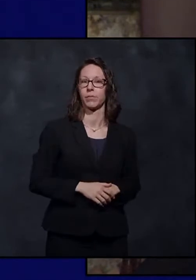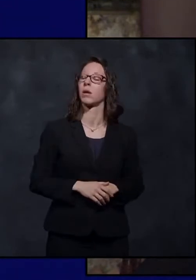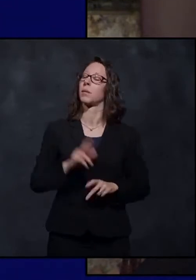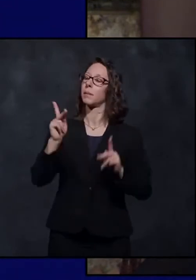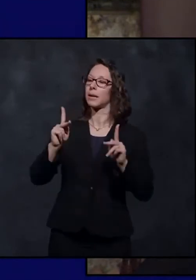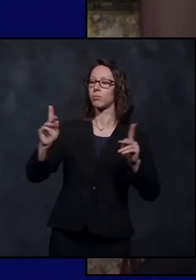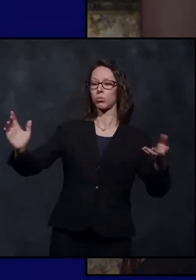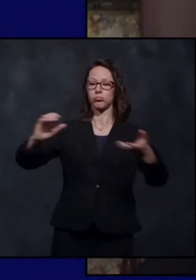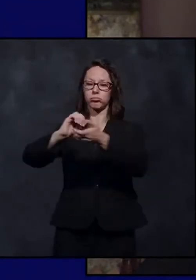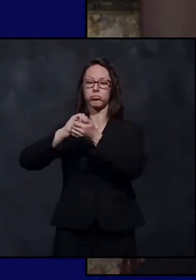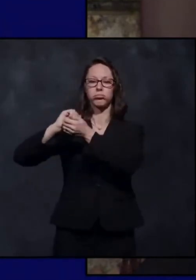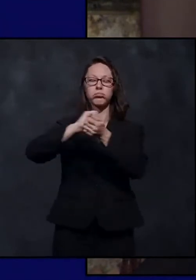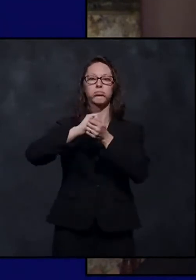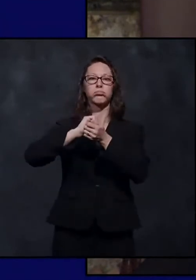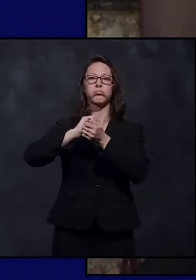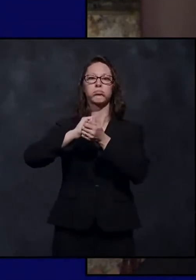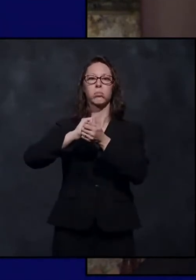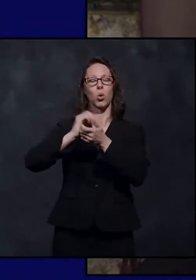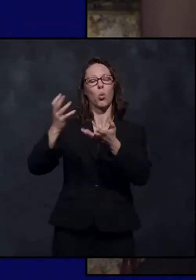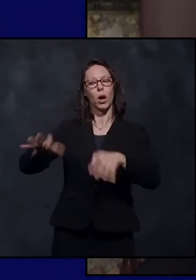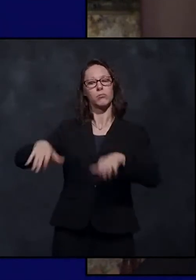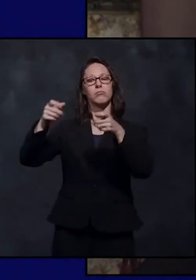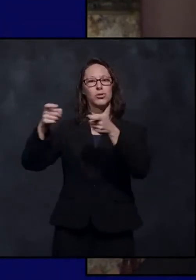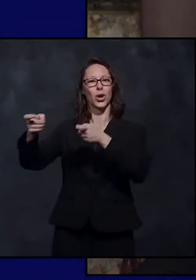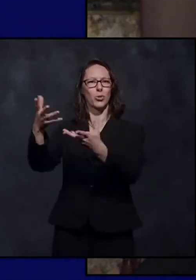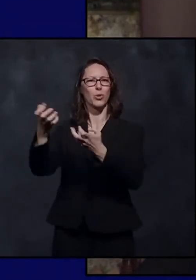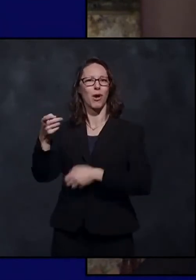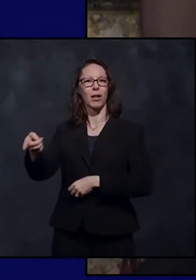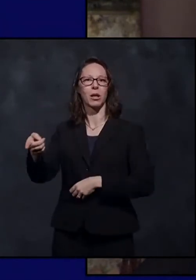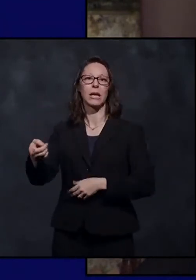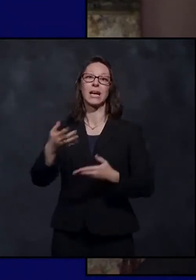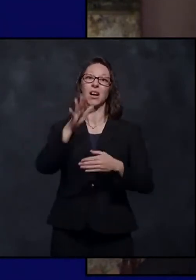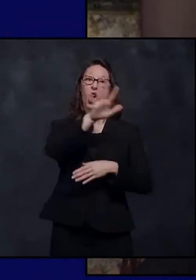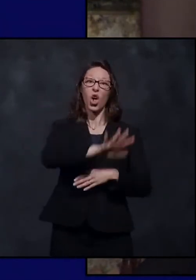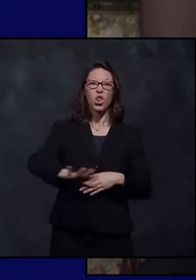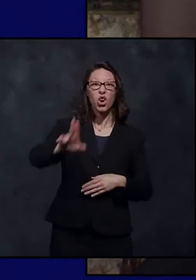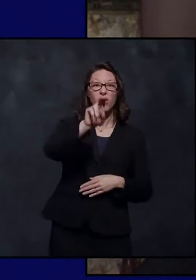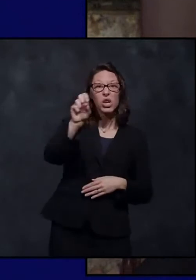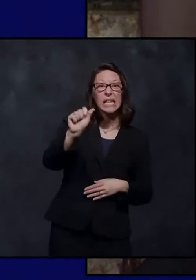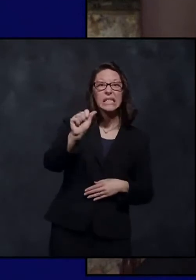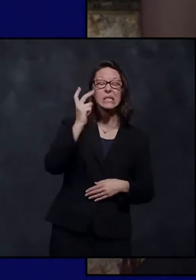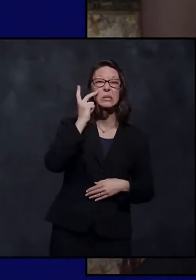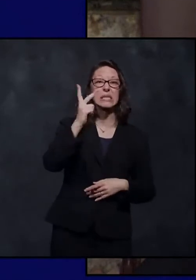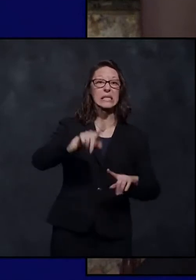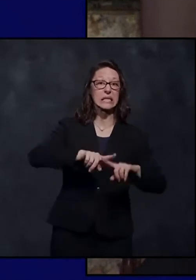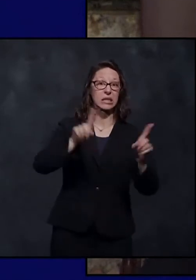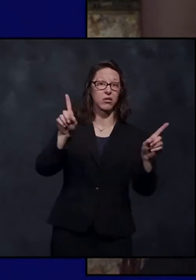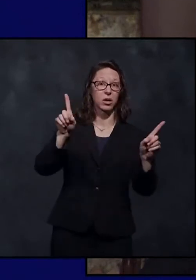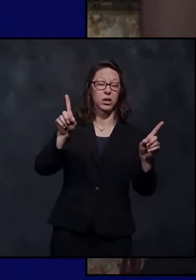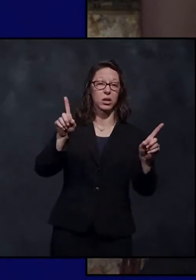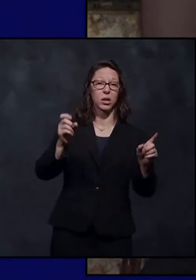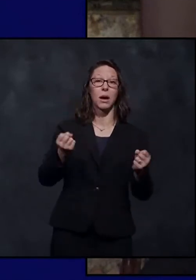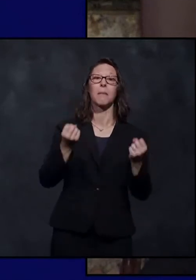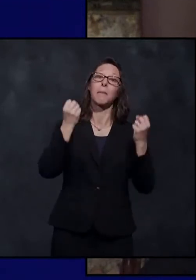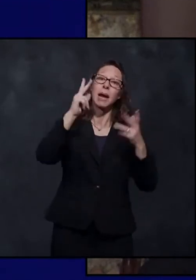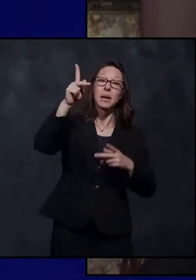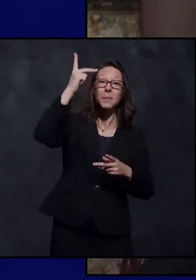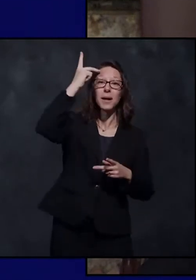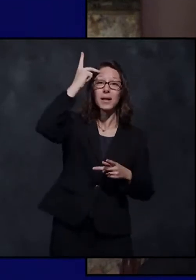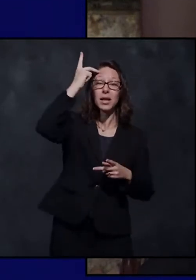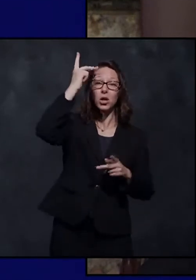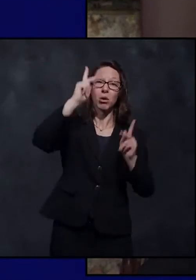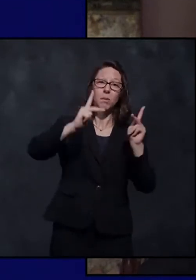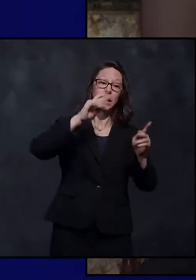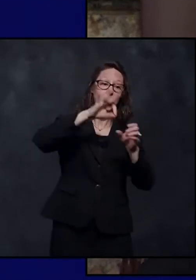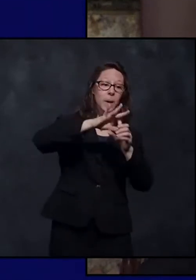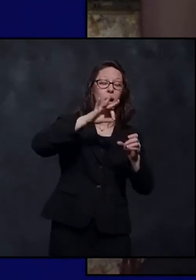What's happening now, what we're seeing now in this country, that's something different. A significant number of our political leaders are turning against the